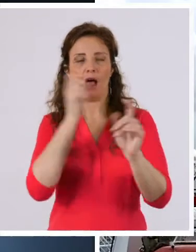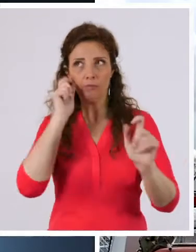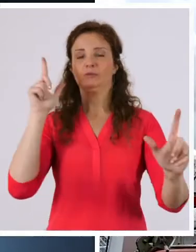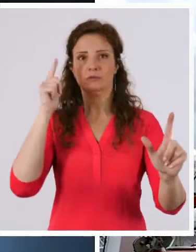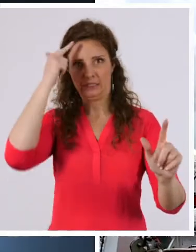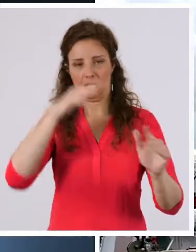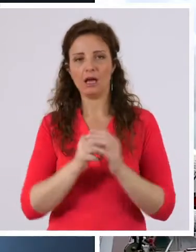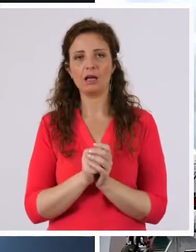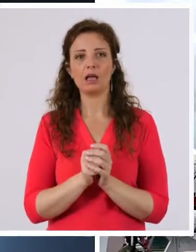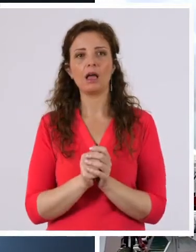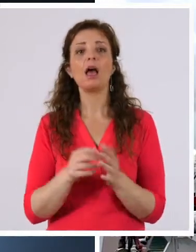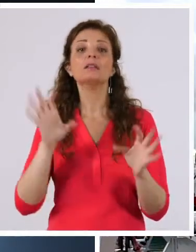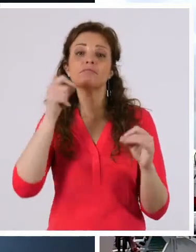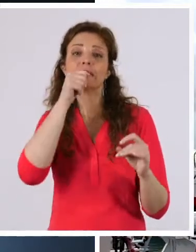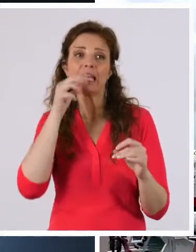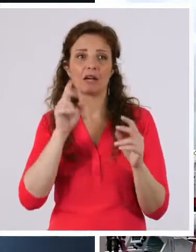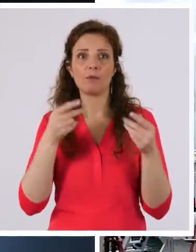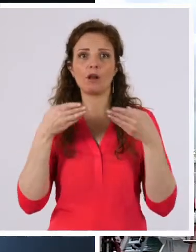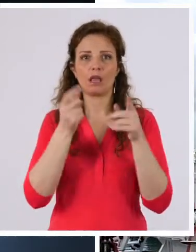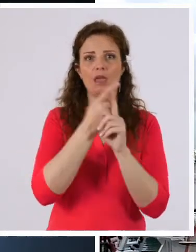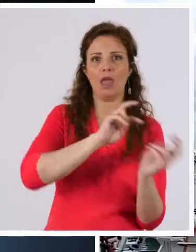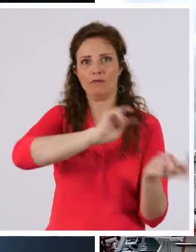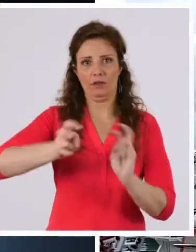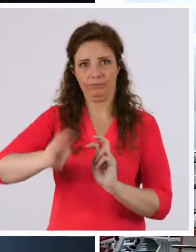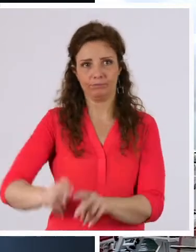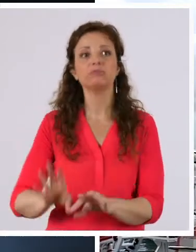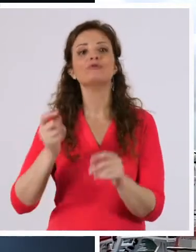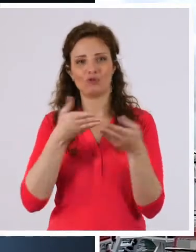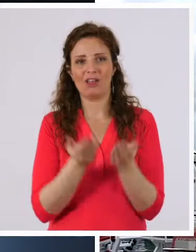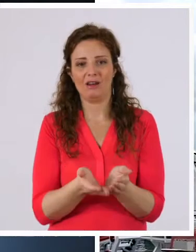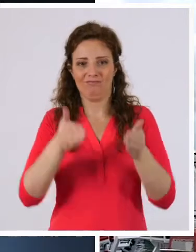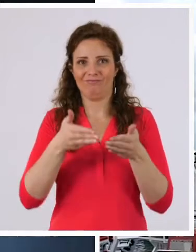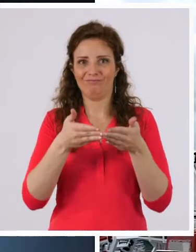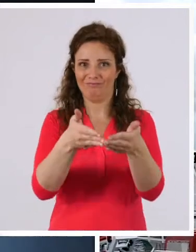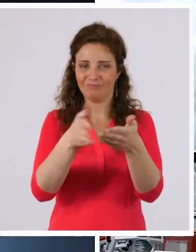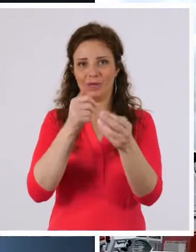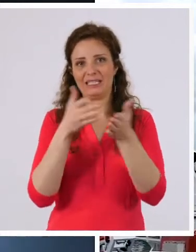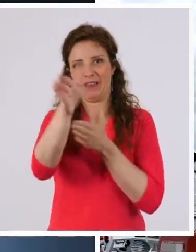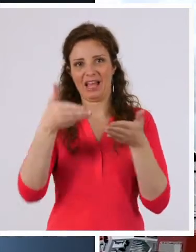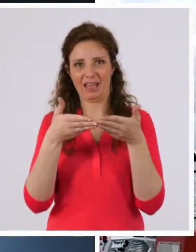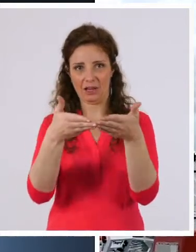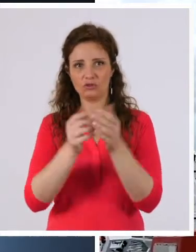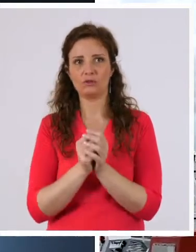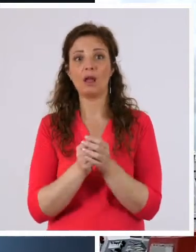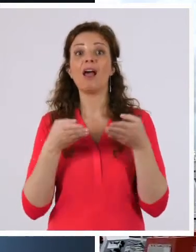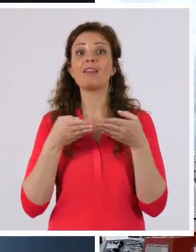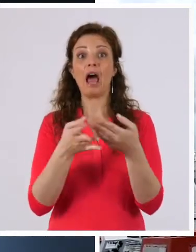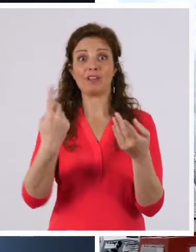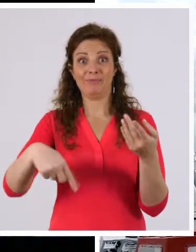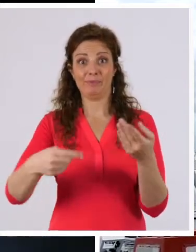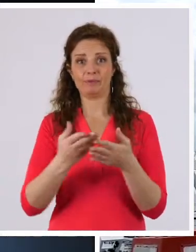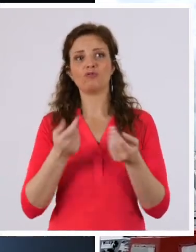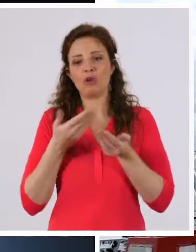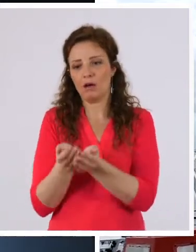In the unlikely event you have to abandon the ship, this unit is equipped with lifeboats and life rafts for all passengers and